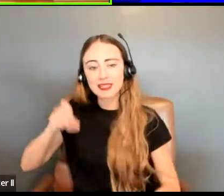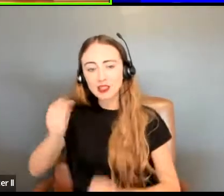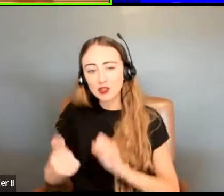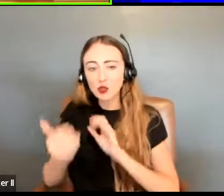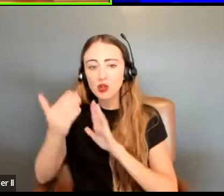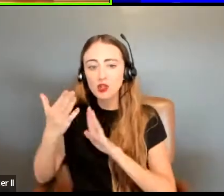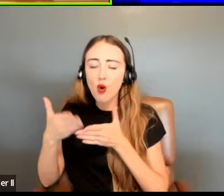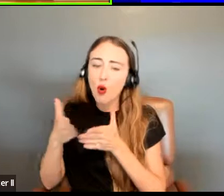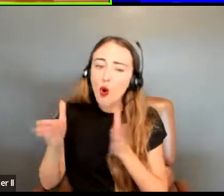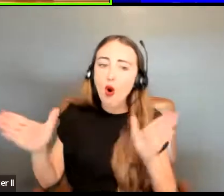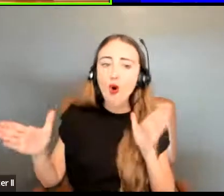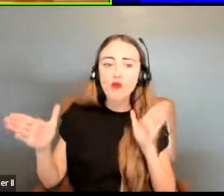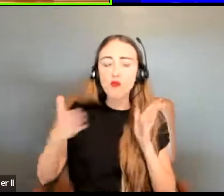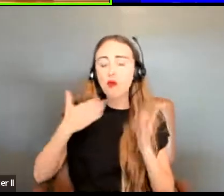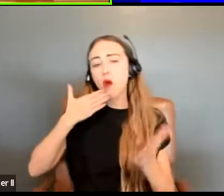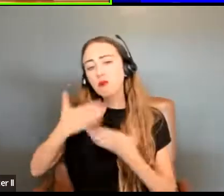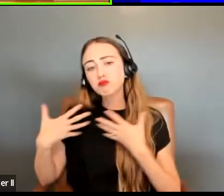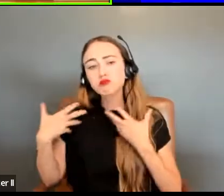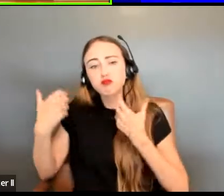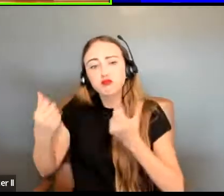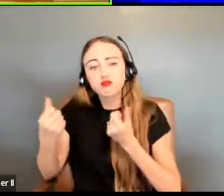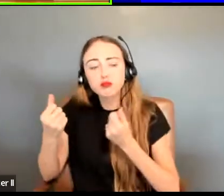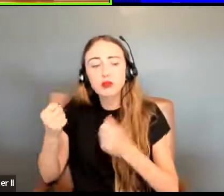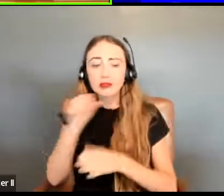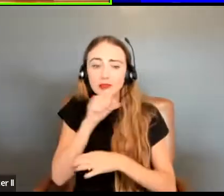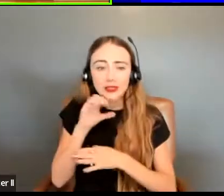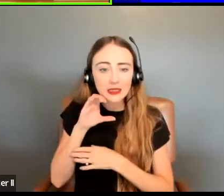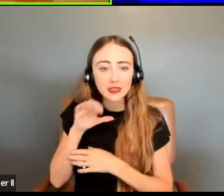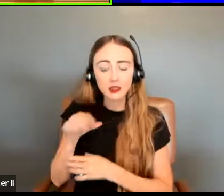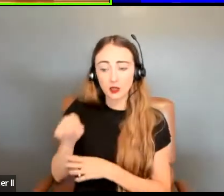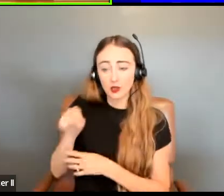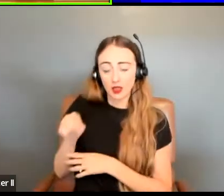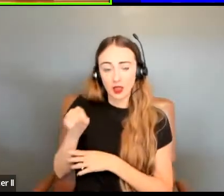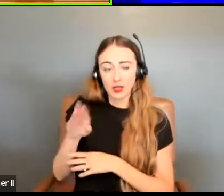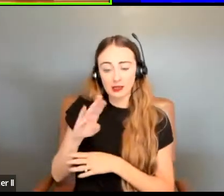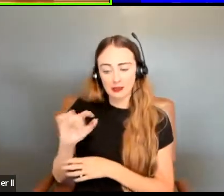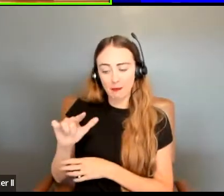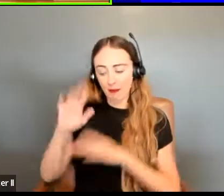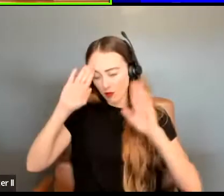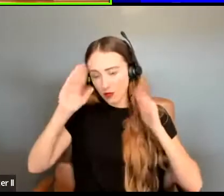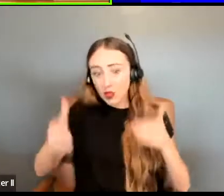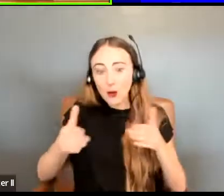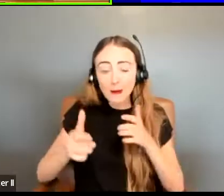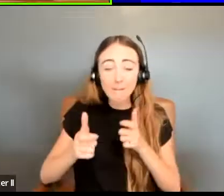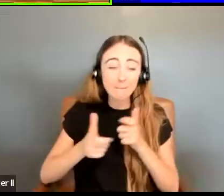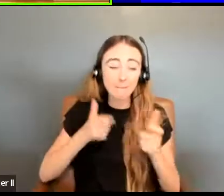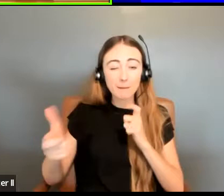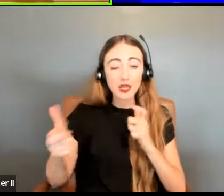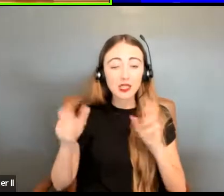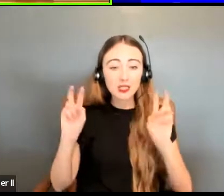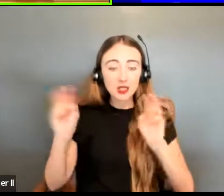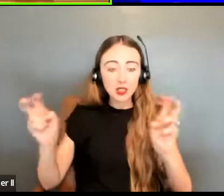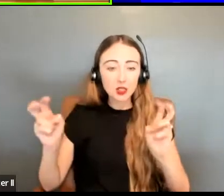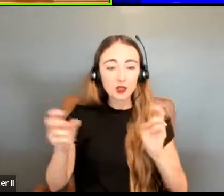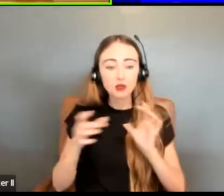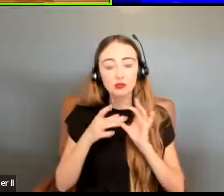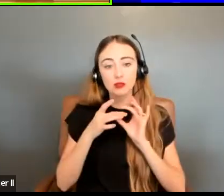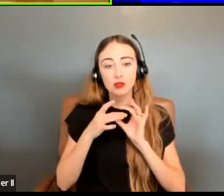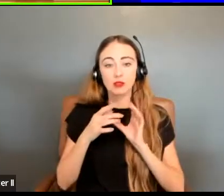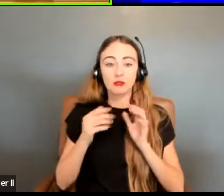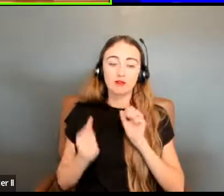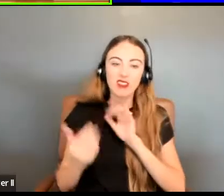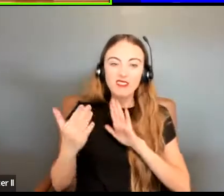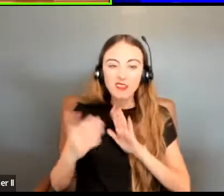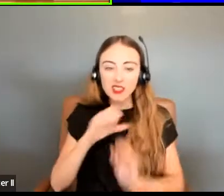overall well-being of seniors. The bill comprehensively targets the biggest issues facing seniors in the